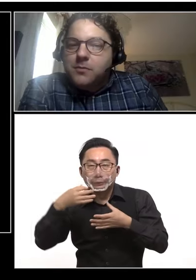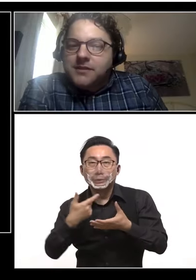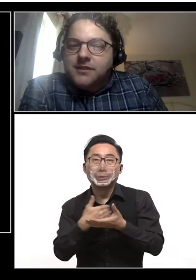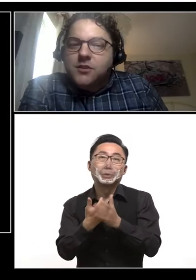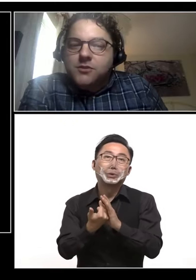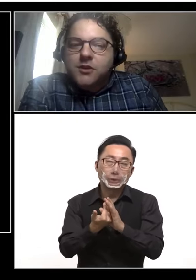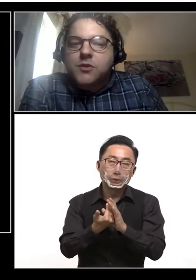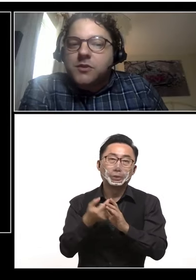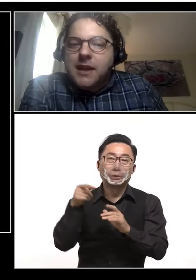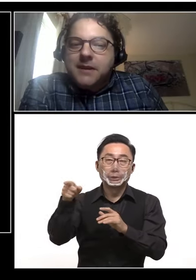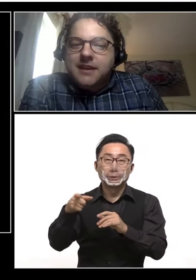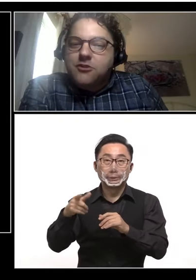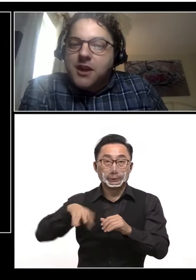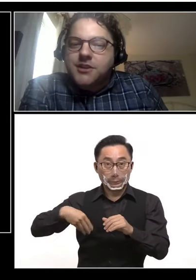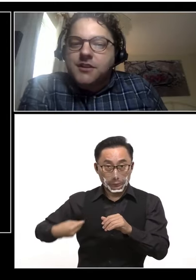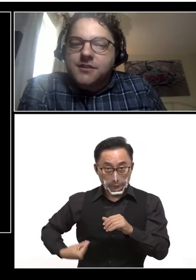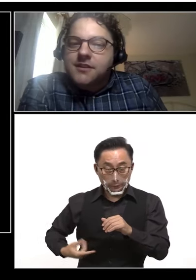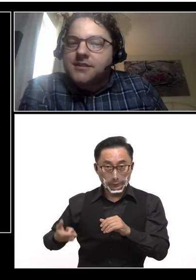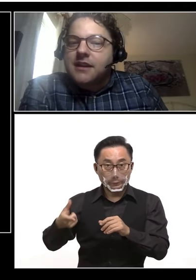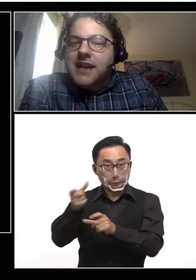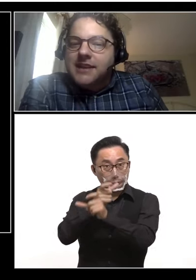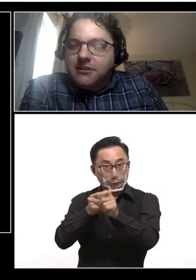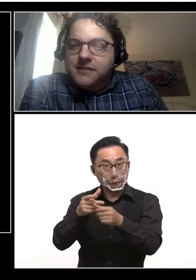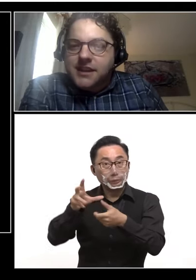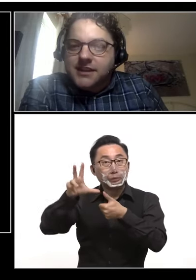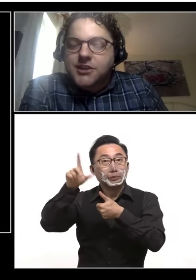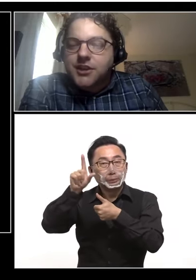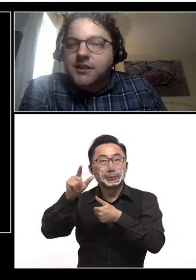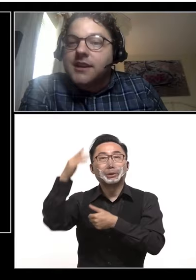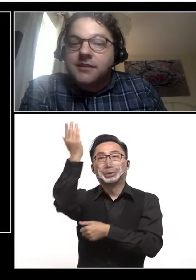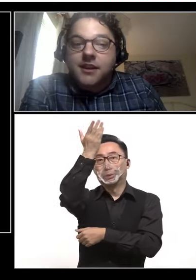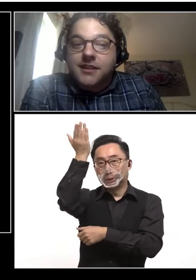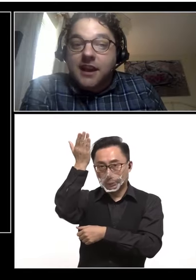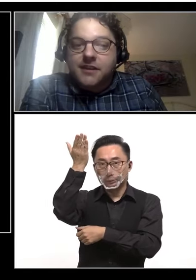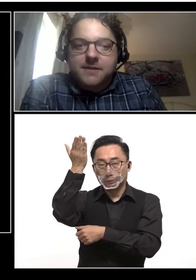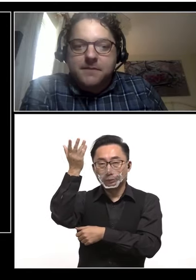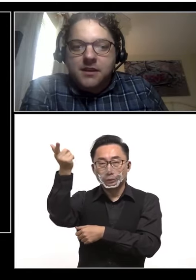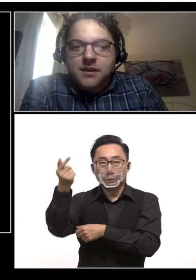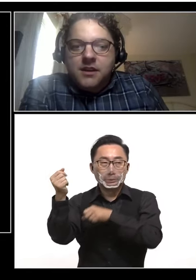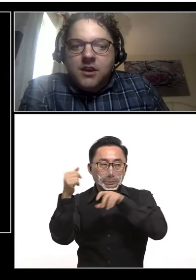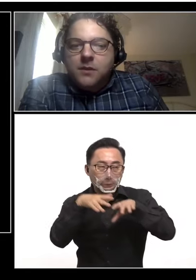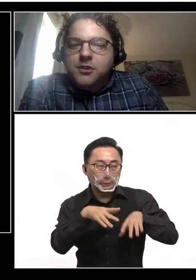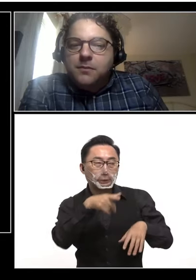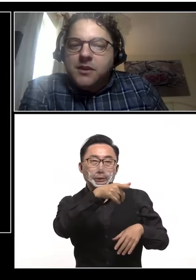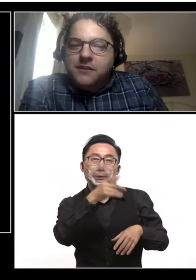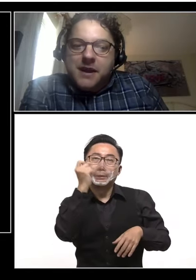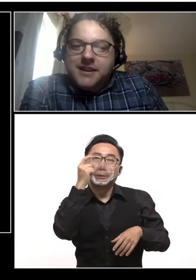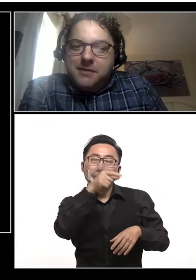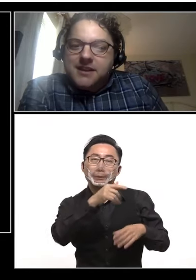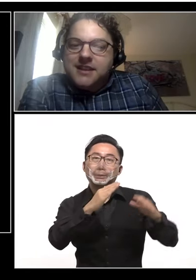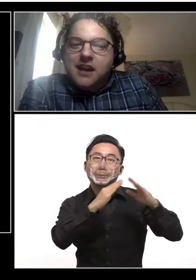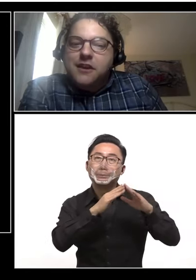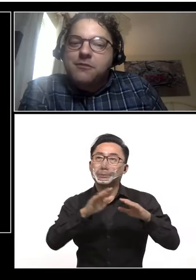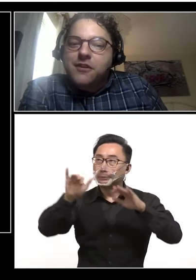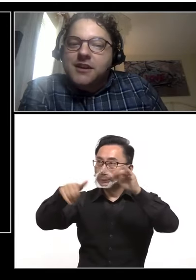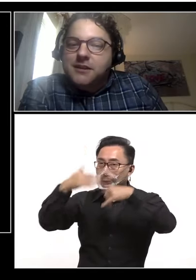small business also called Epic Creations that sells handicrafts and t-shirts inside the cafe. Up to the point of the pandemic,